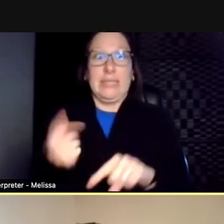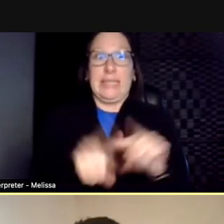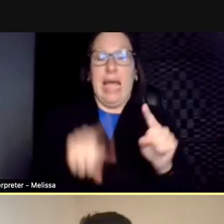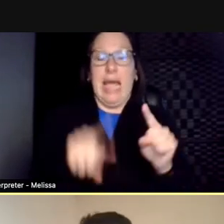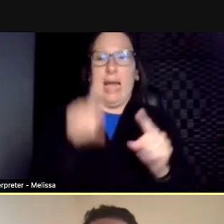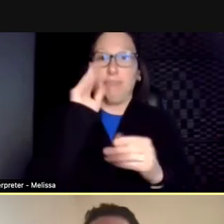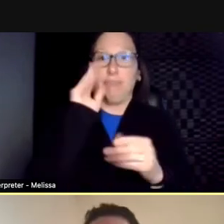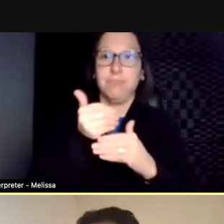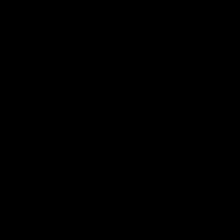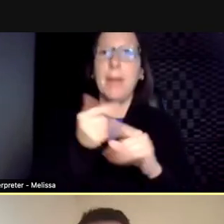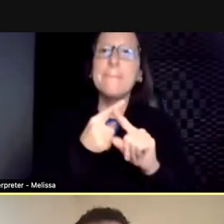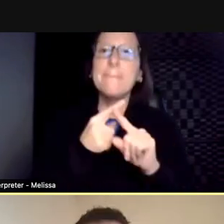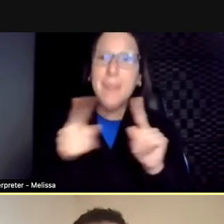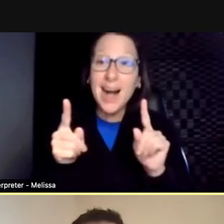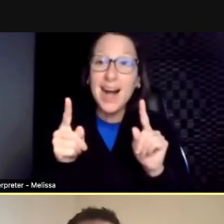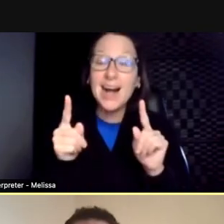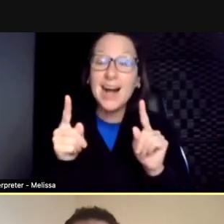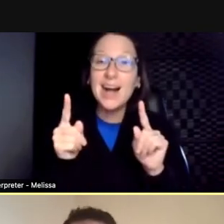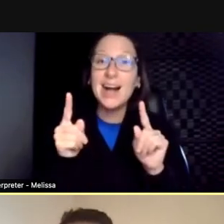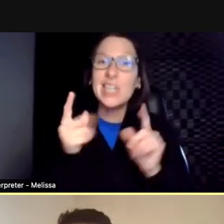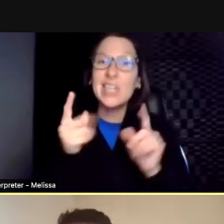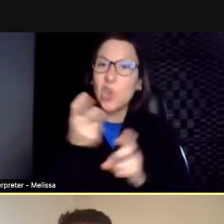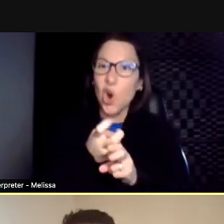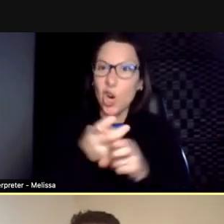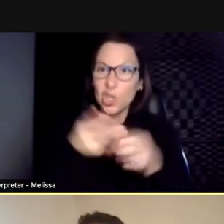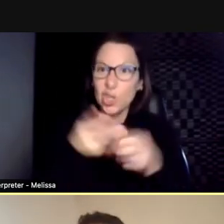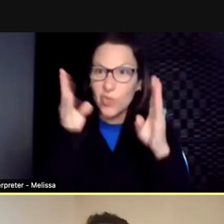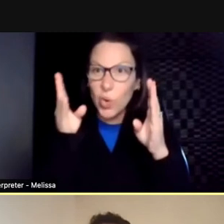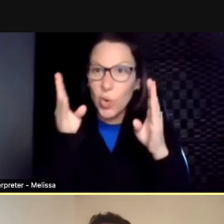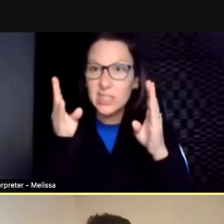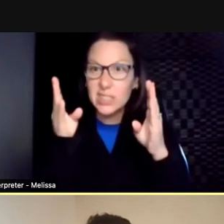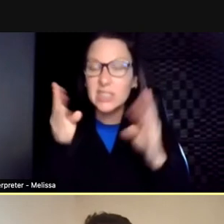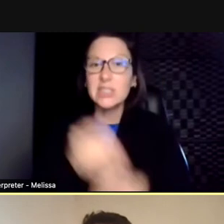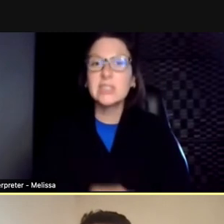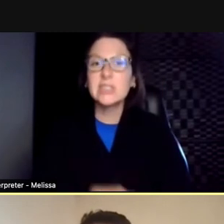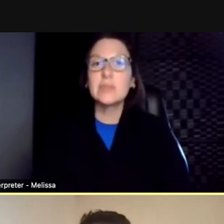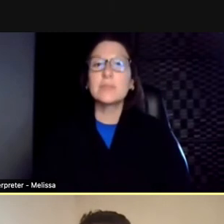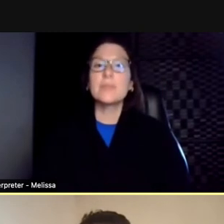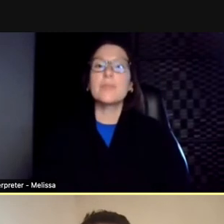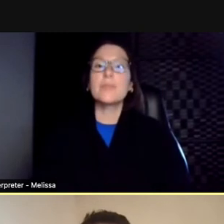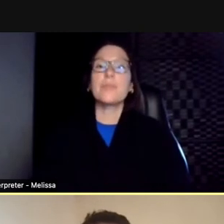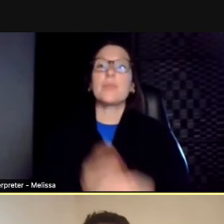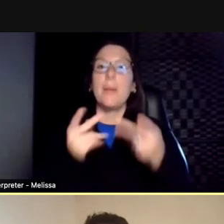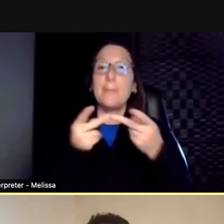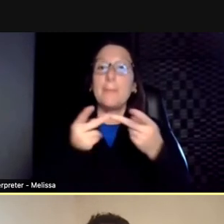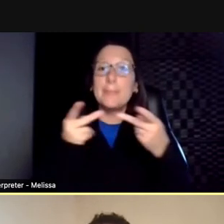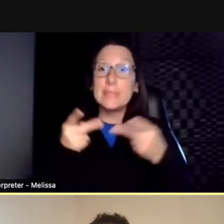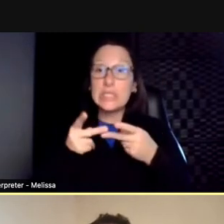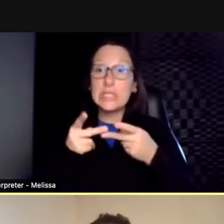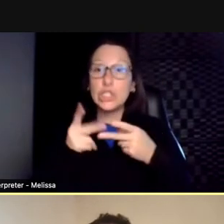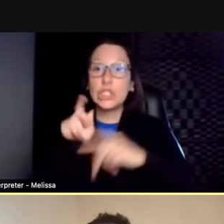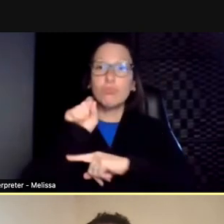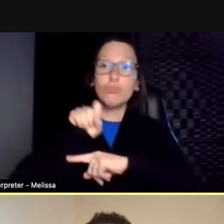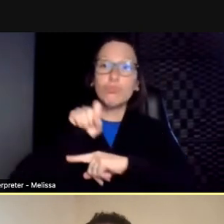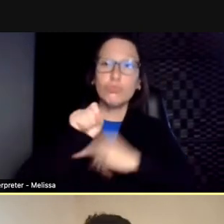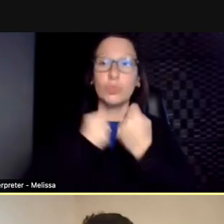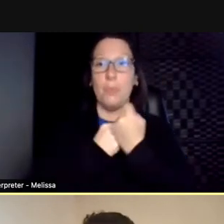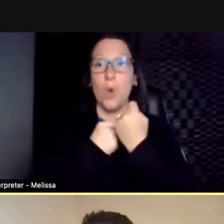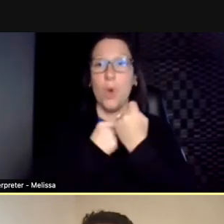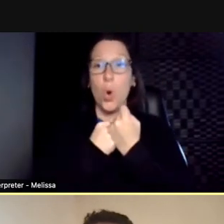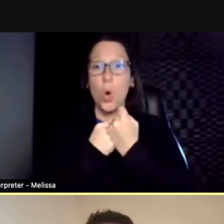it's also equally hard to focus. Positioning and trunk support are huge.